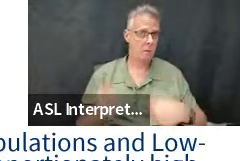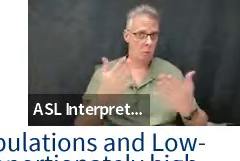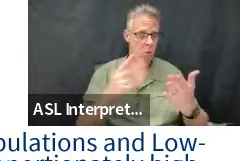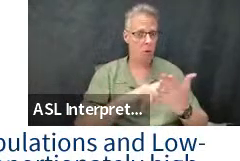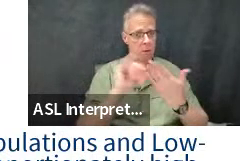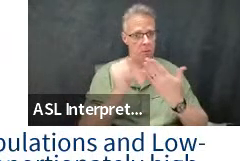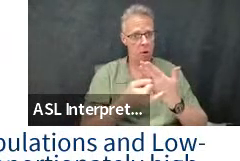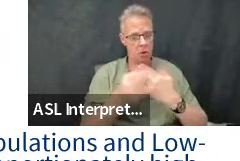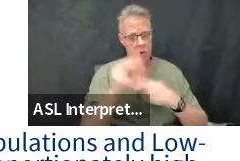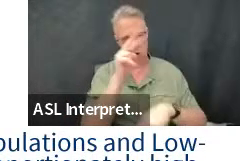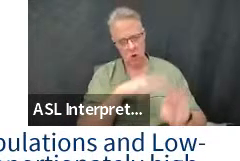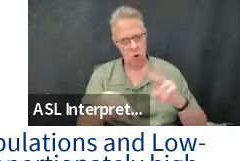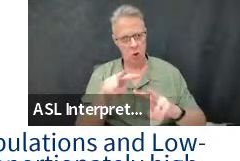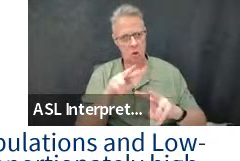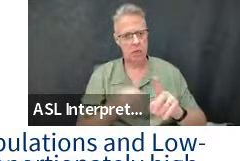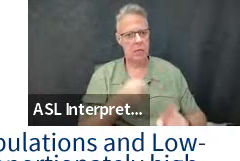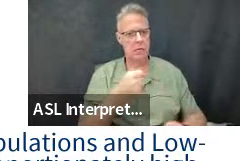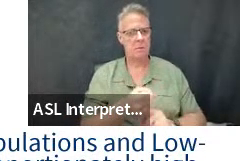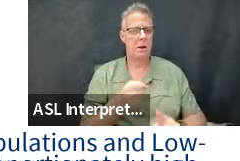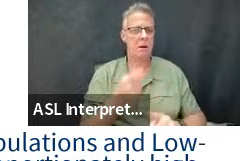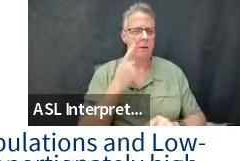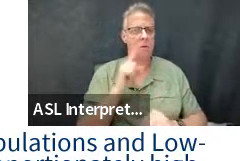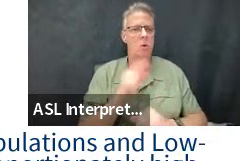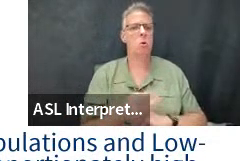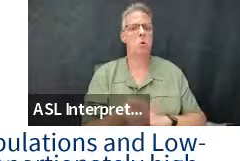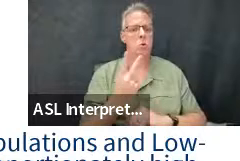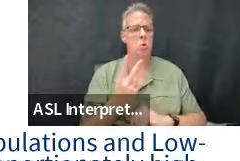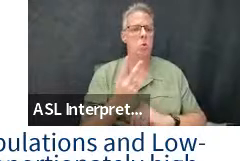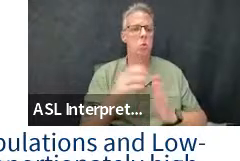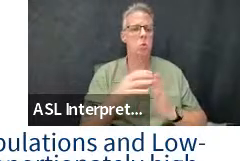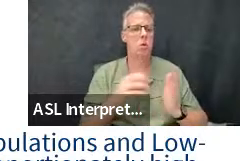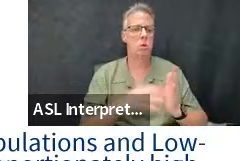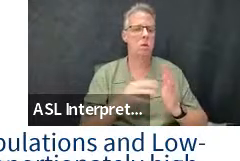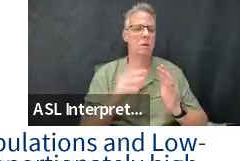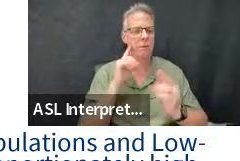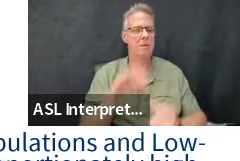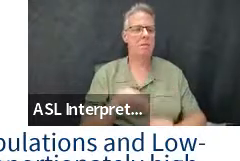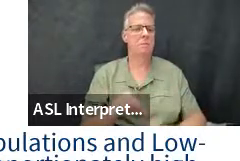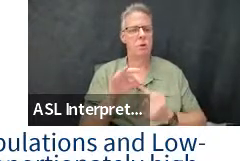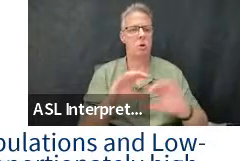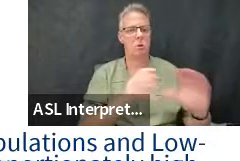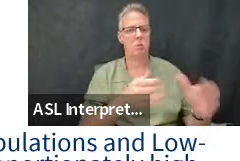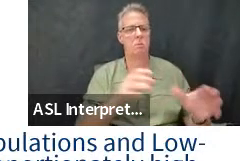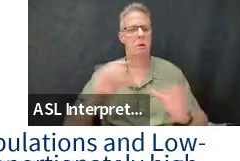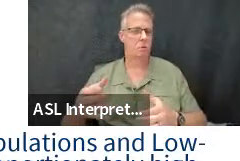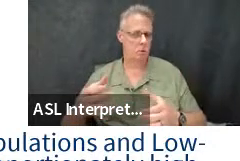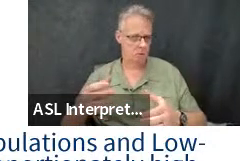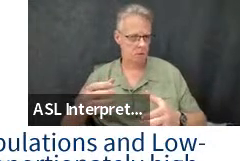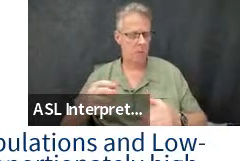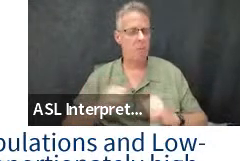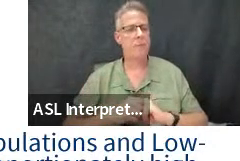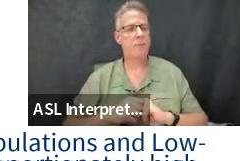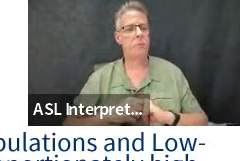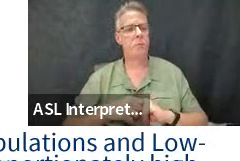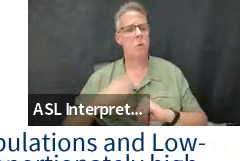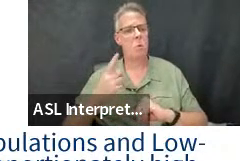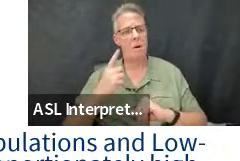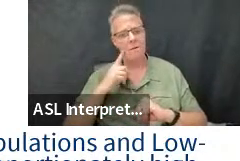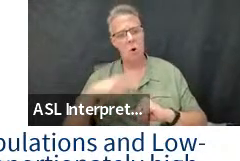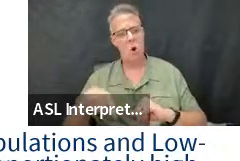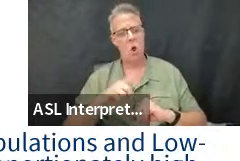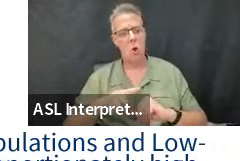look at the impact specifically to two subsections of two special populations. One is on